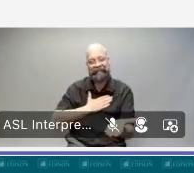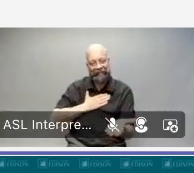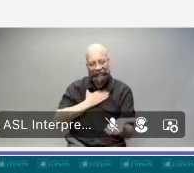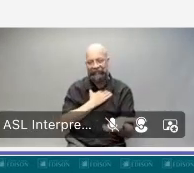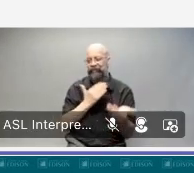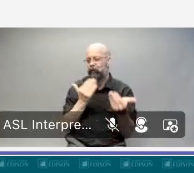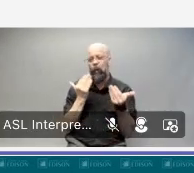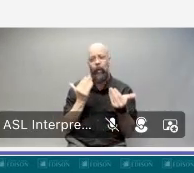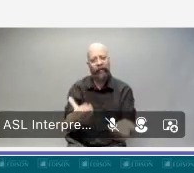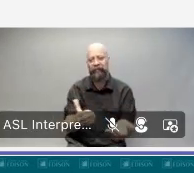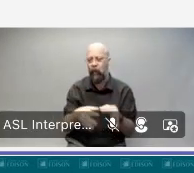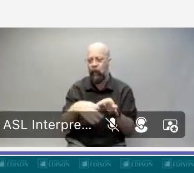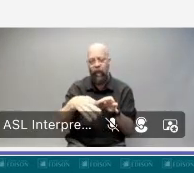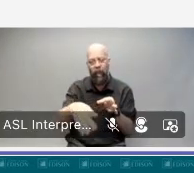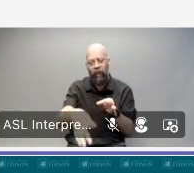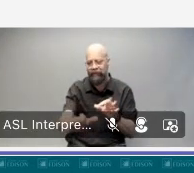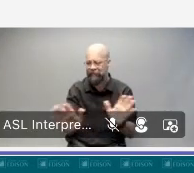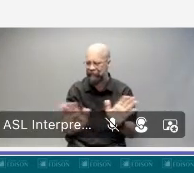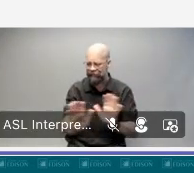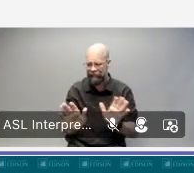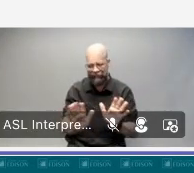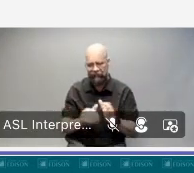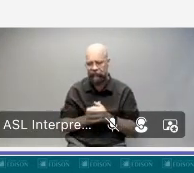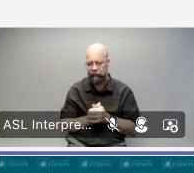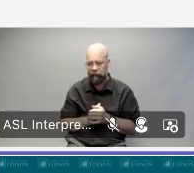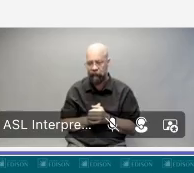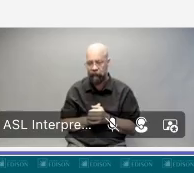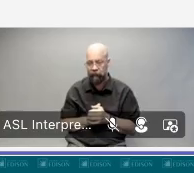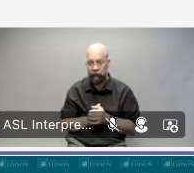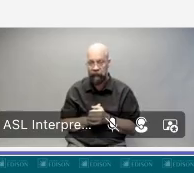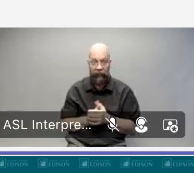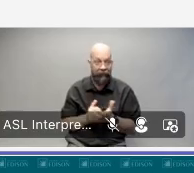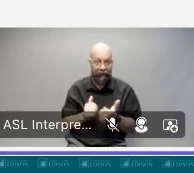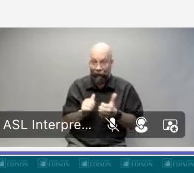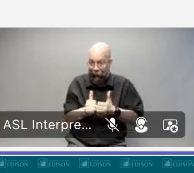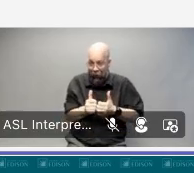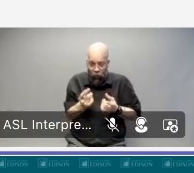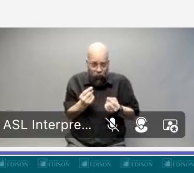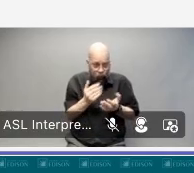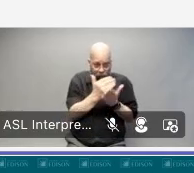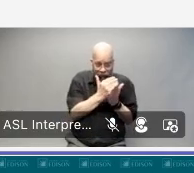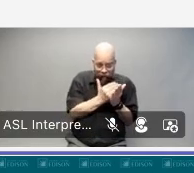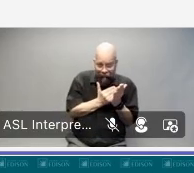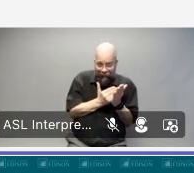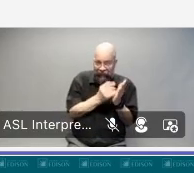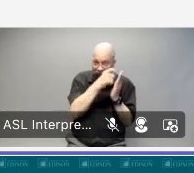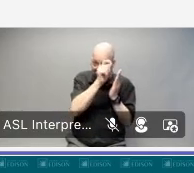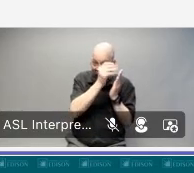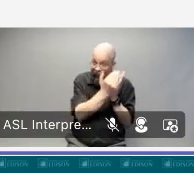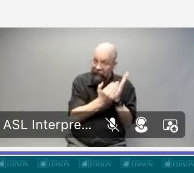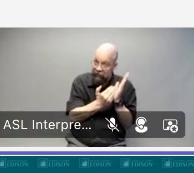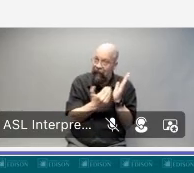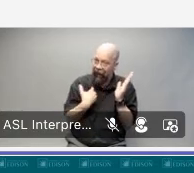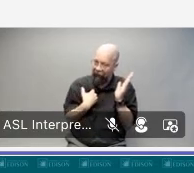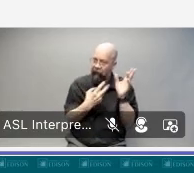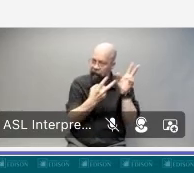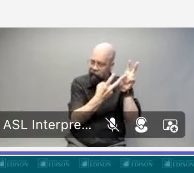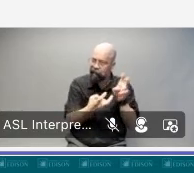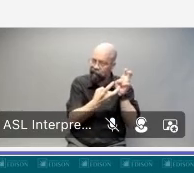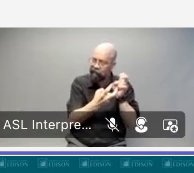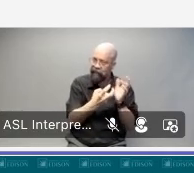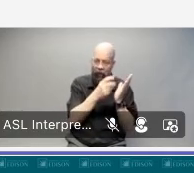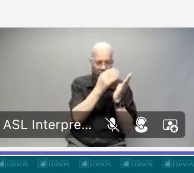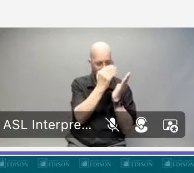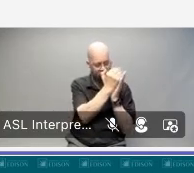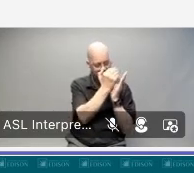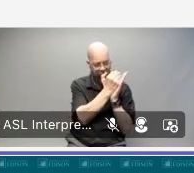possible. You can find helpful resources or download a preparedness kit checklist that has some of the information